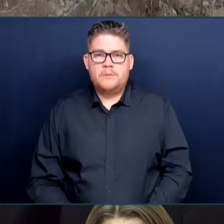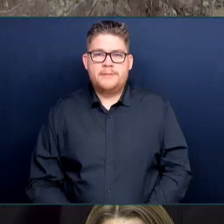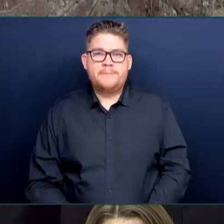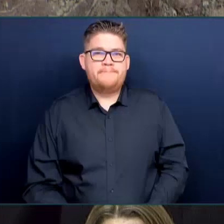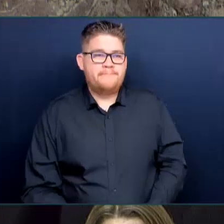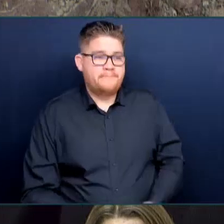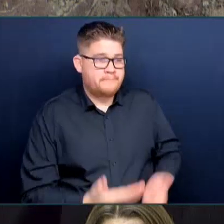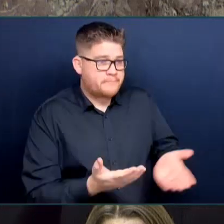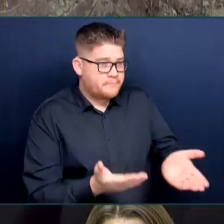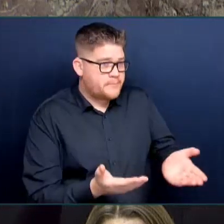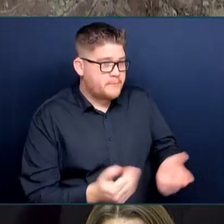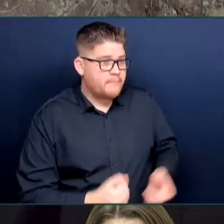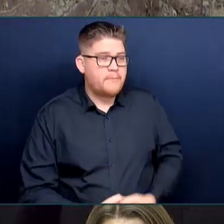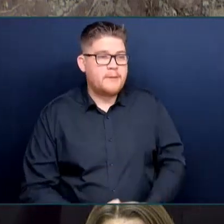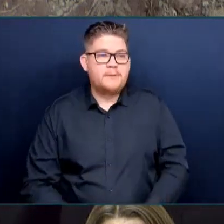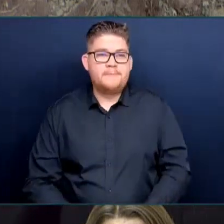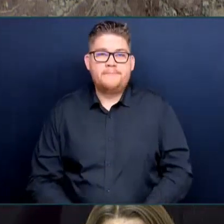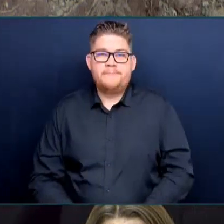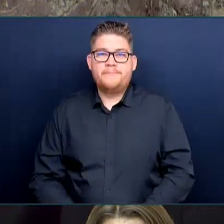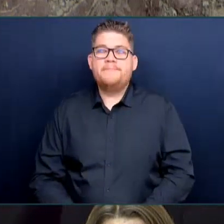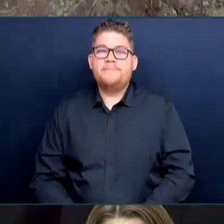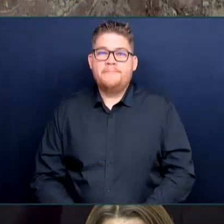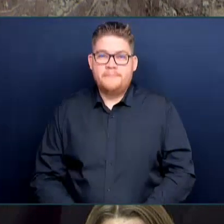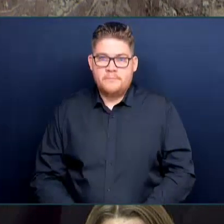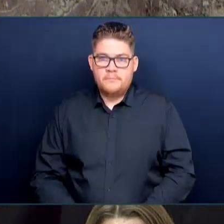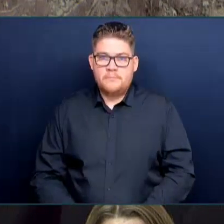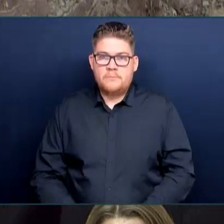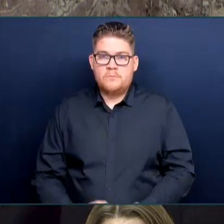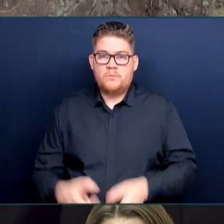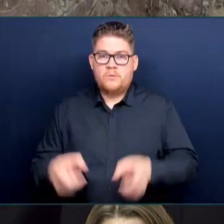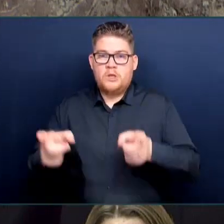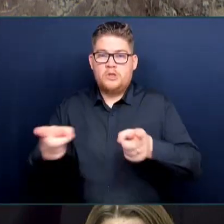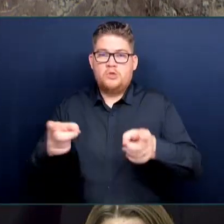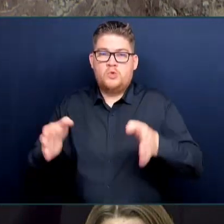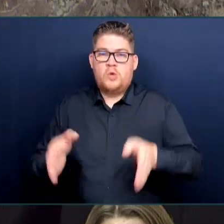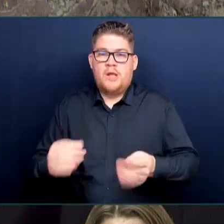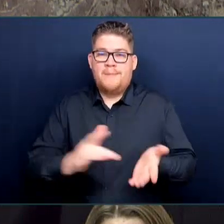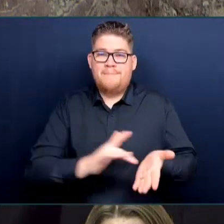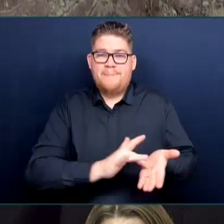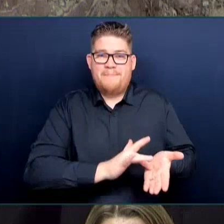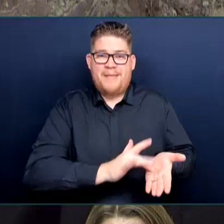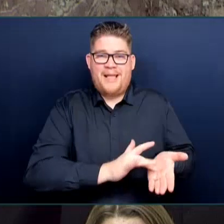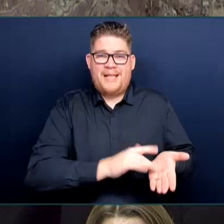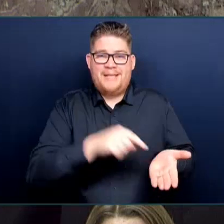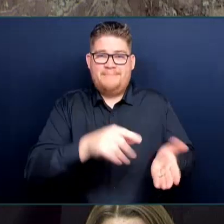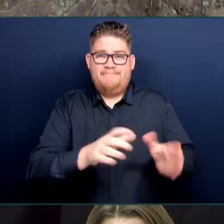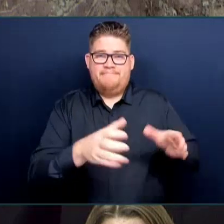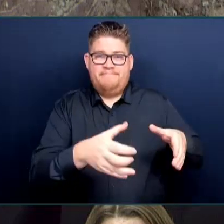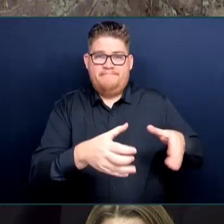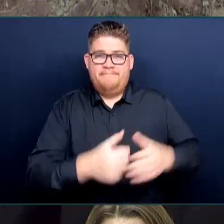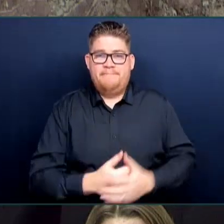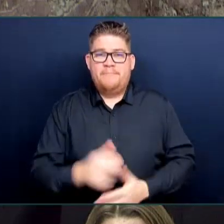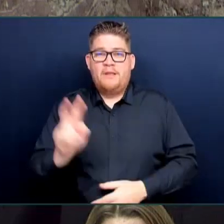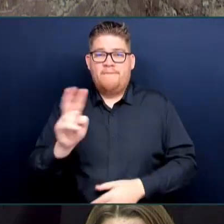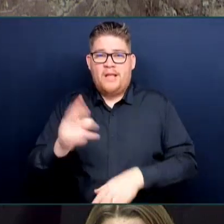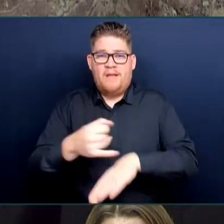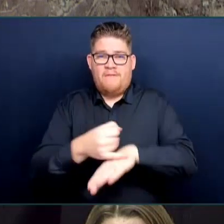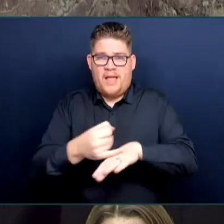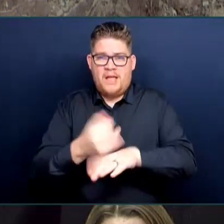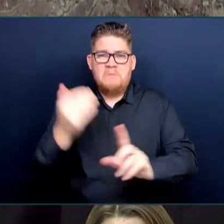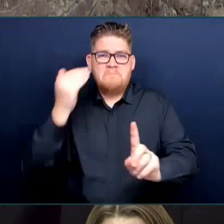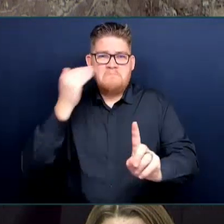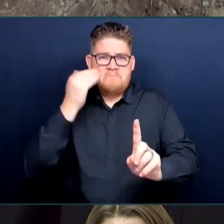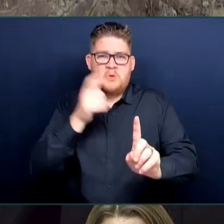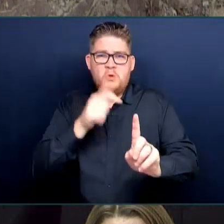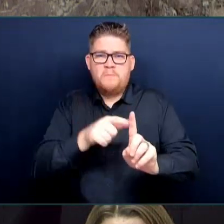Medicine who's an outstanding doctor, who people in all communities on Vancouver Island will know, Dr. Ben Williams. And Dr.